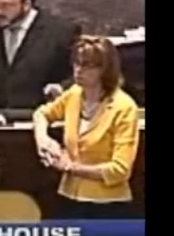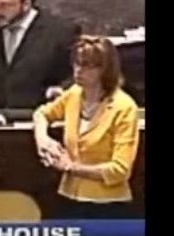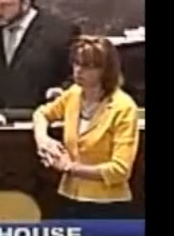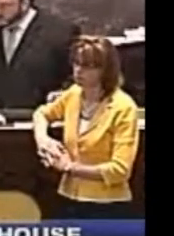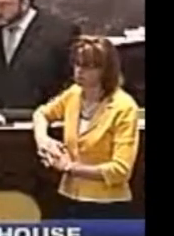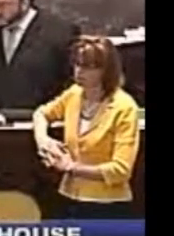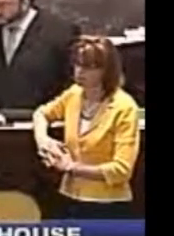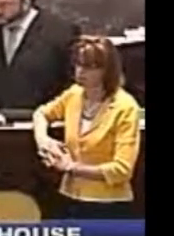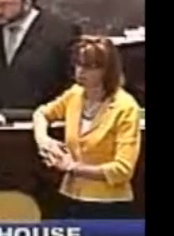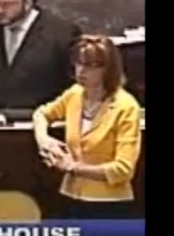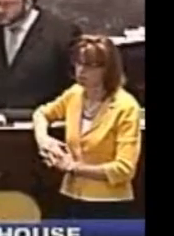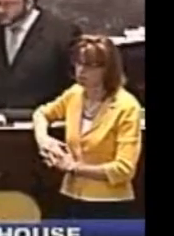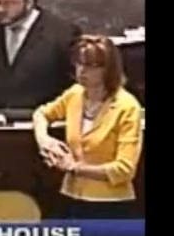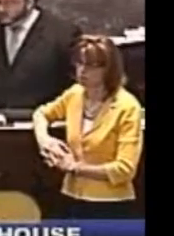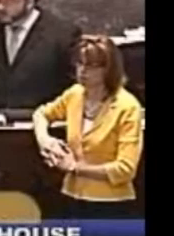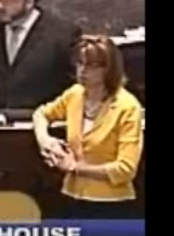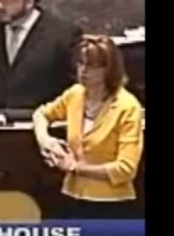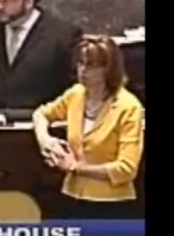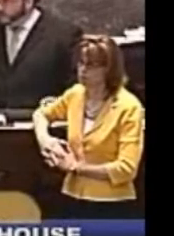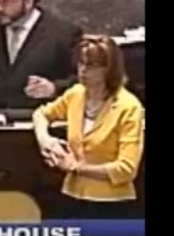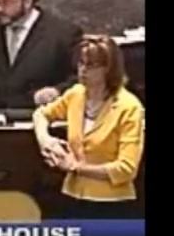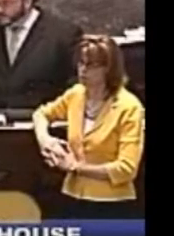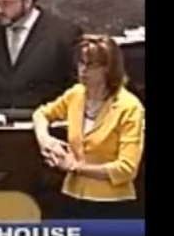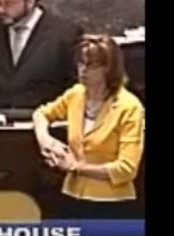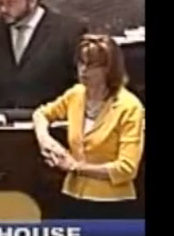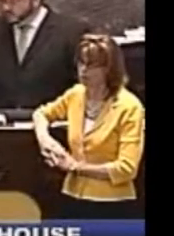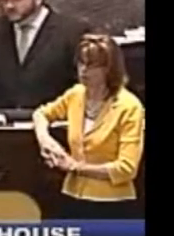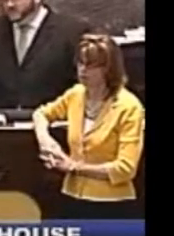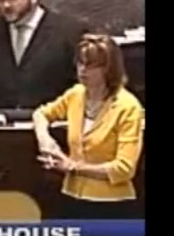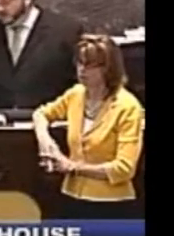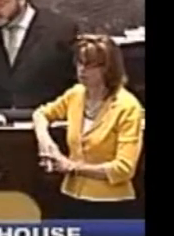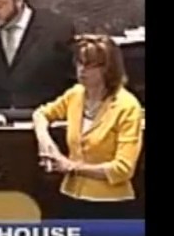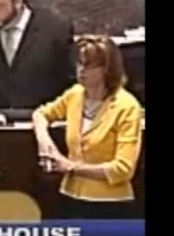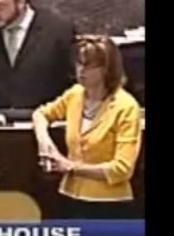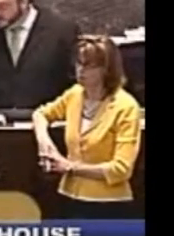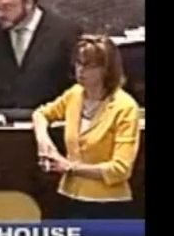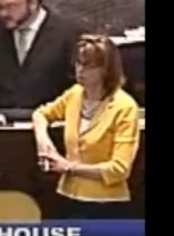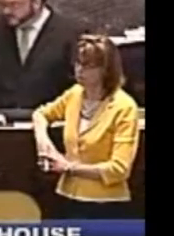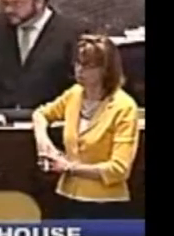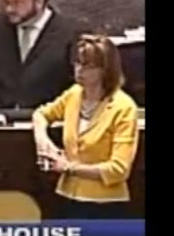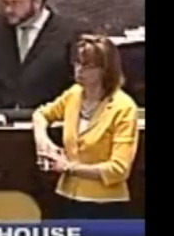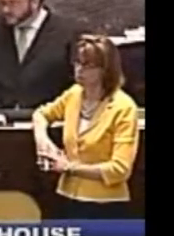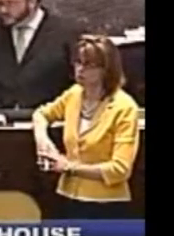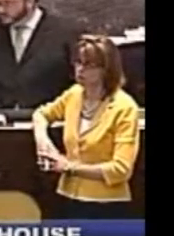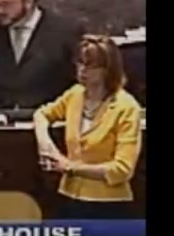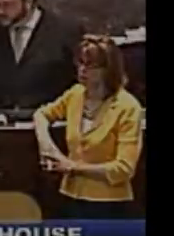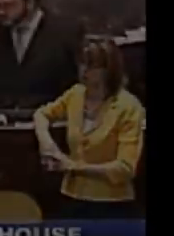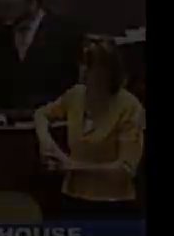preventive. Preventive medicine is what this is, and to really help children. So I just wanted to bring that point to you.